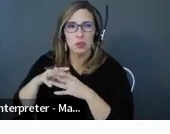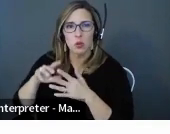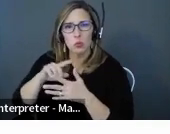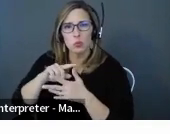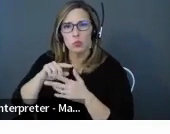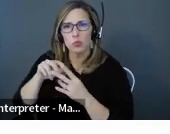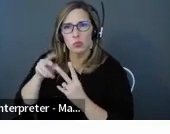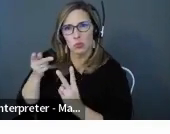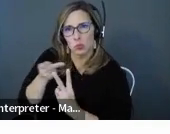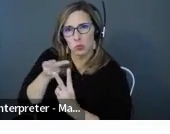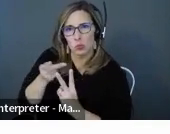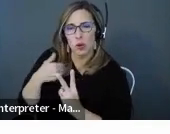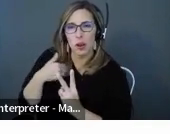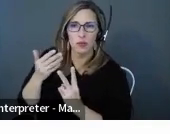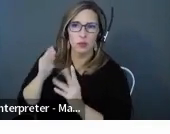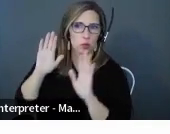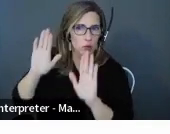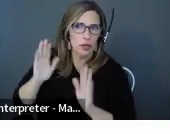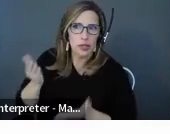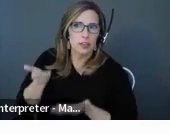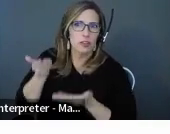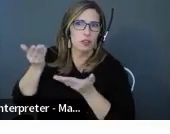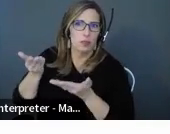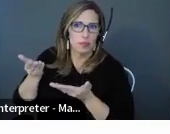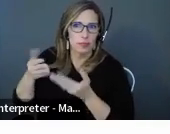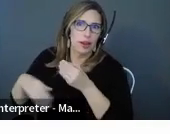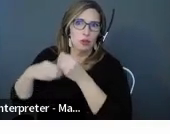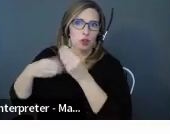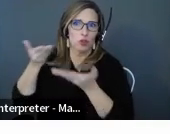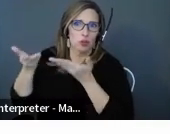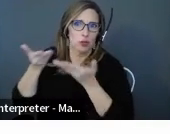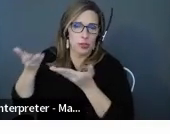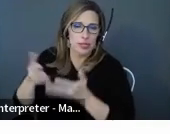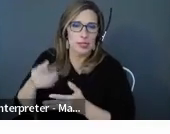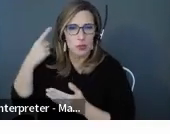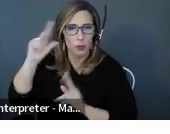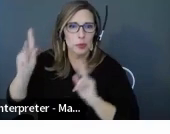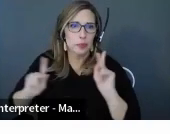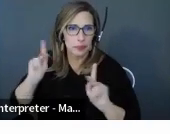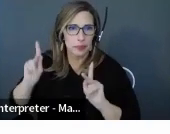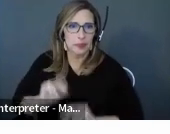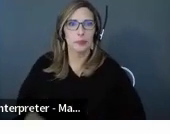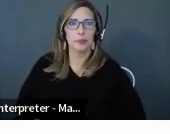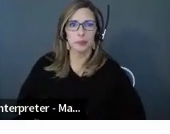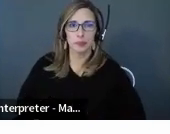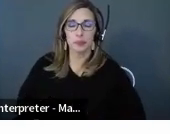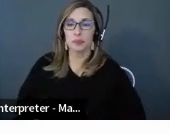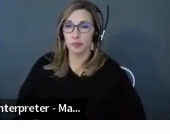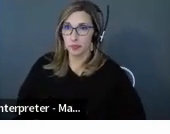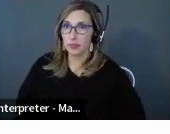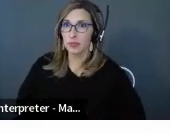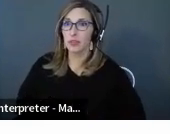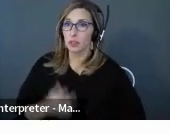additional services that Kansas offers for folks. Okay, so we've reviewed the